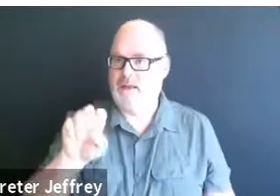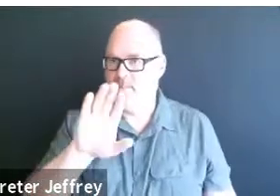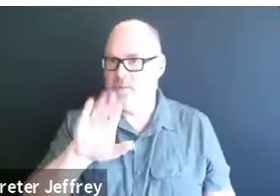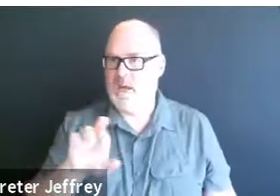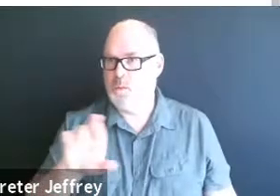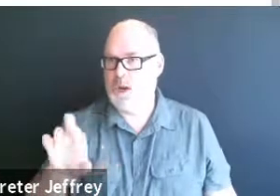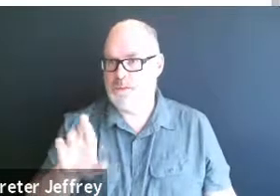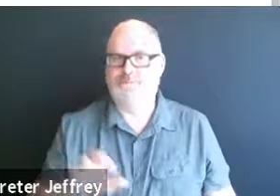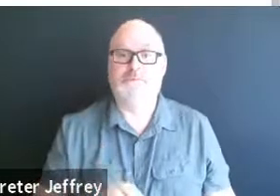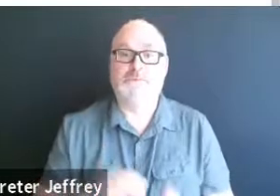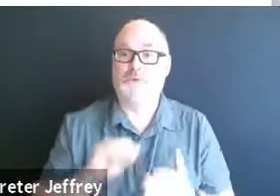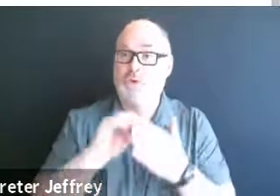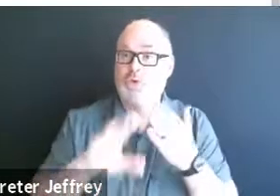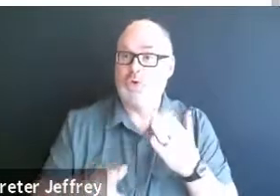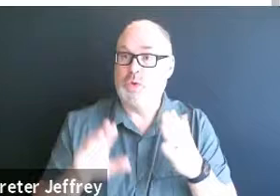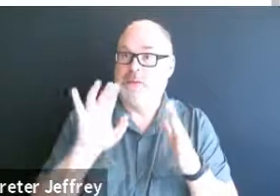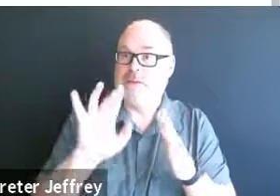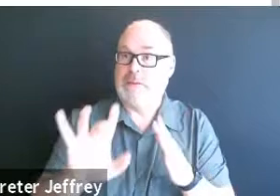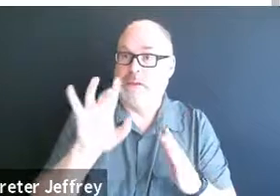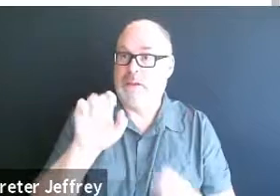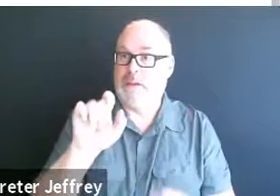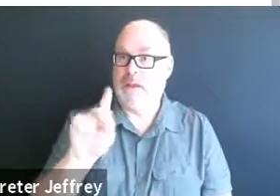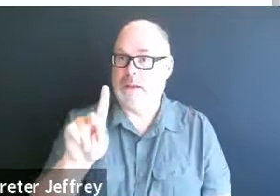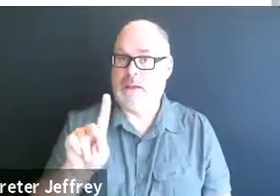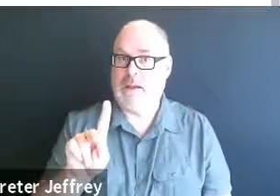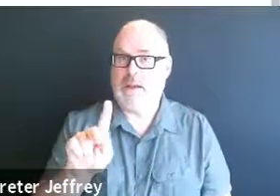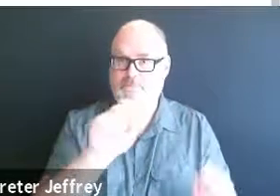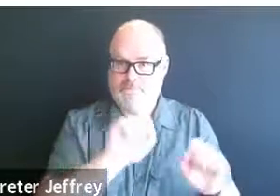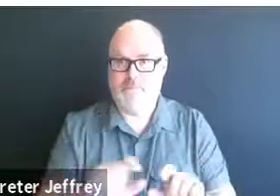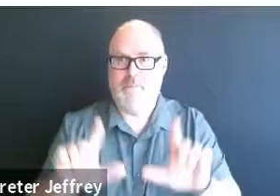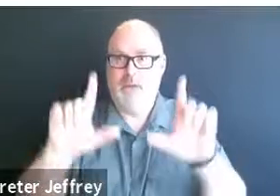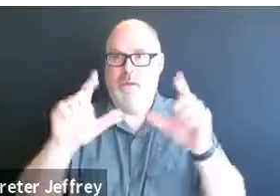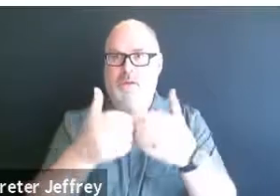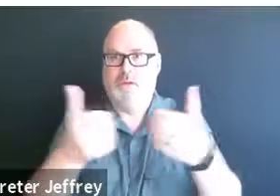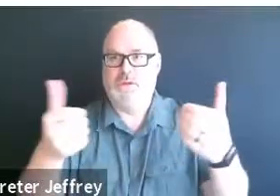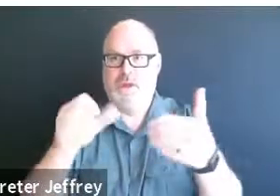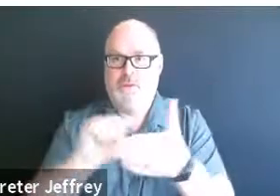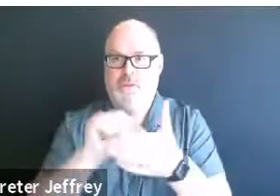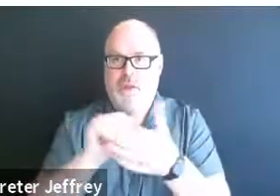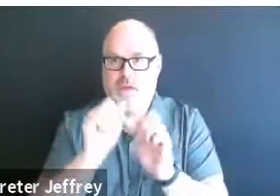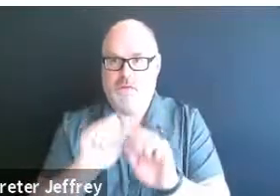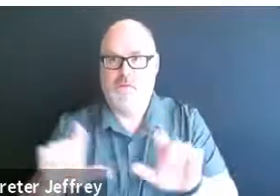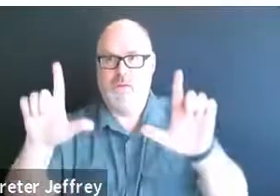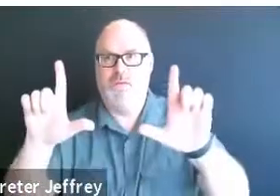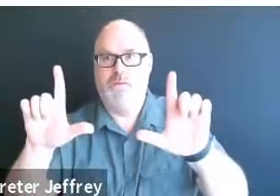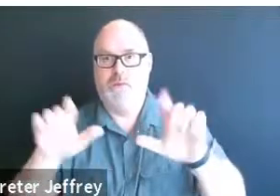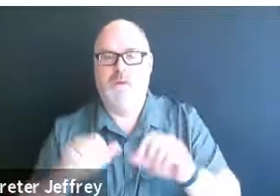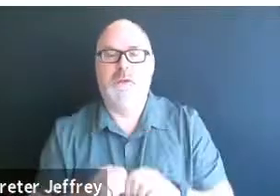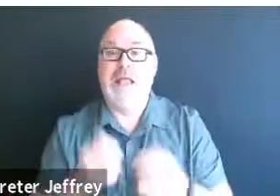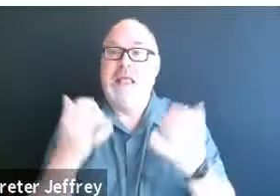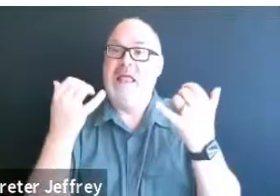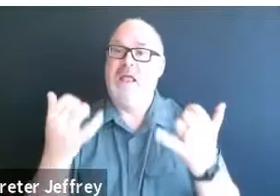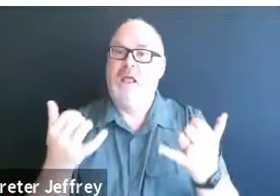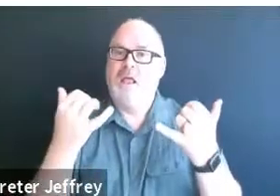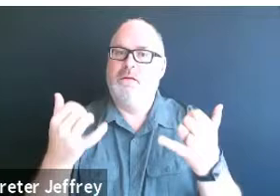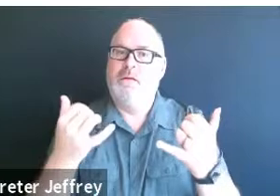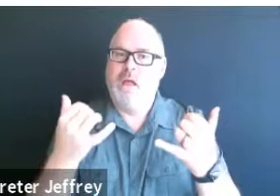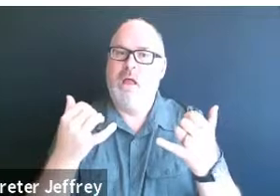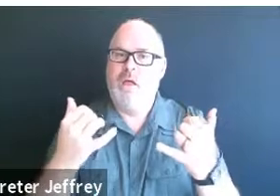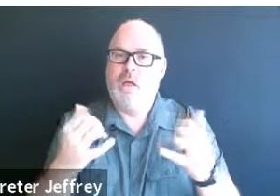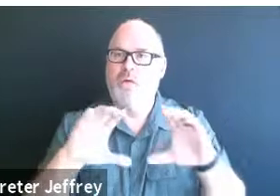When students click the link, they can either be brought to a separate page, which is now in your course